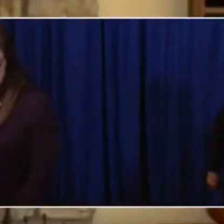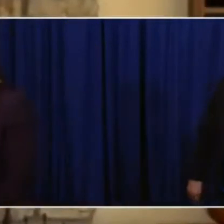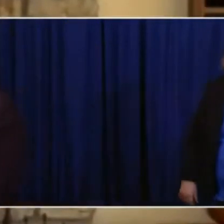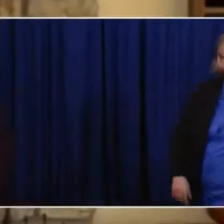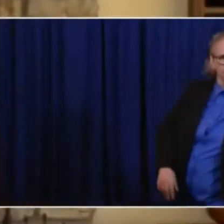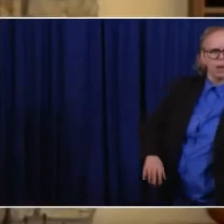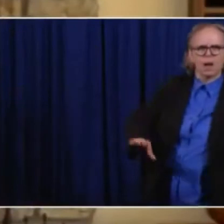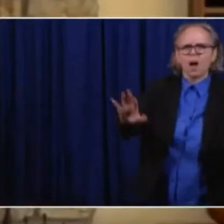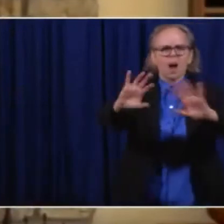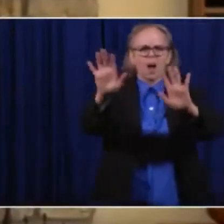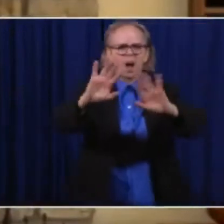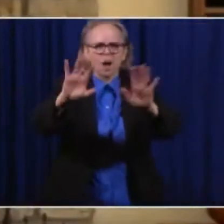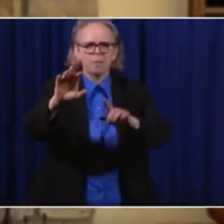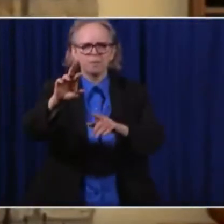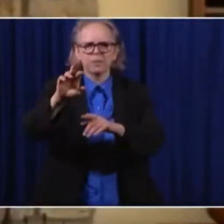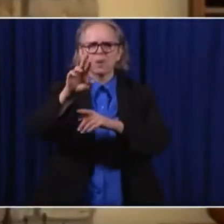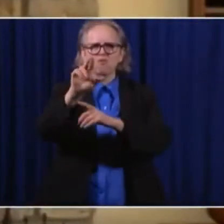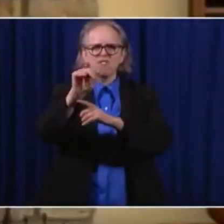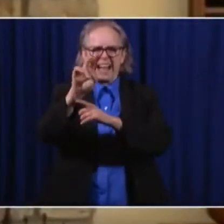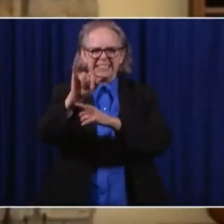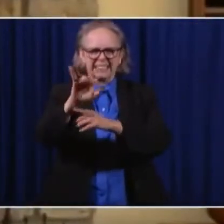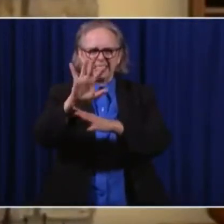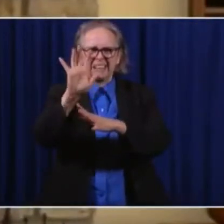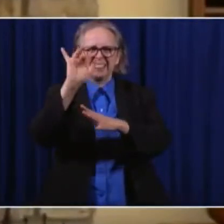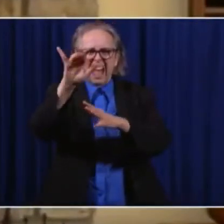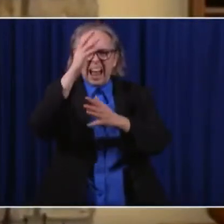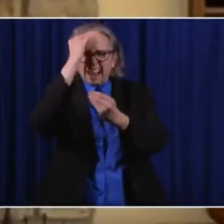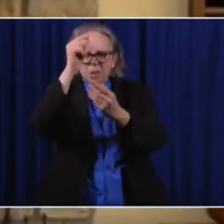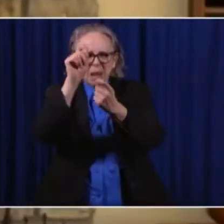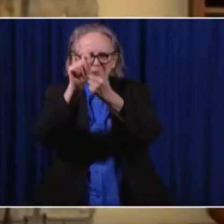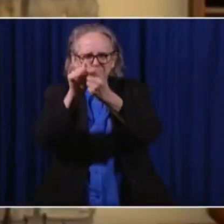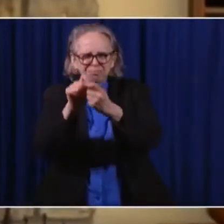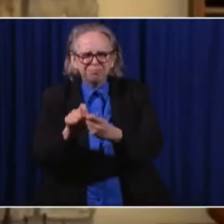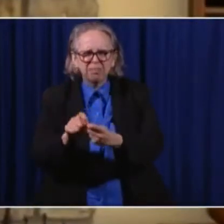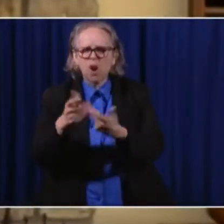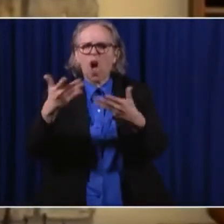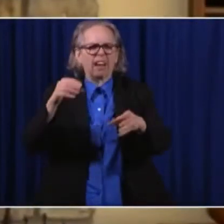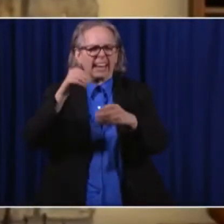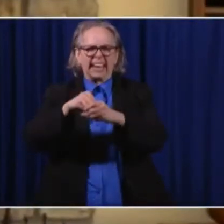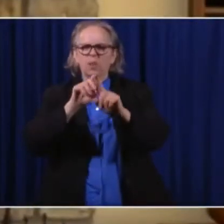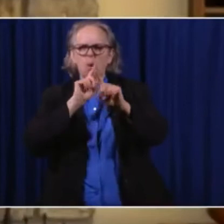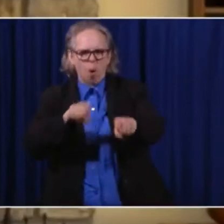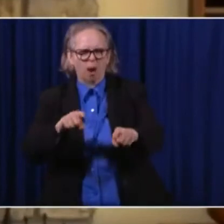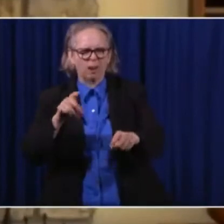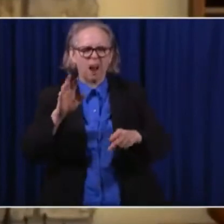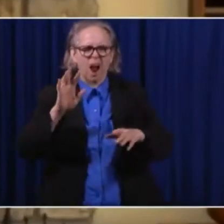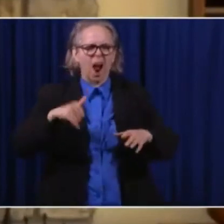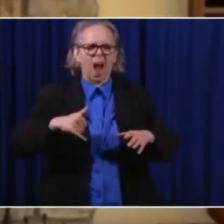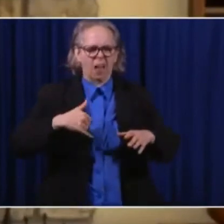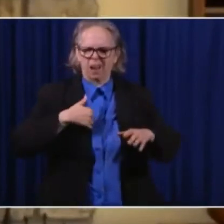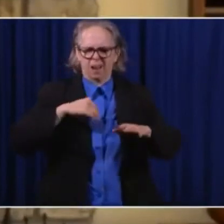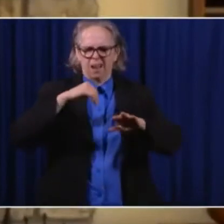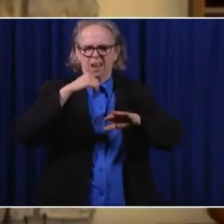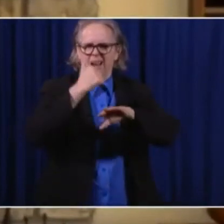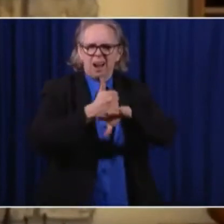we'll have this in the order. It's not out yet, but you'll see it. But basically it is